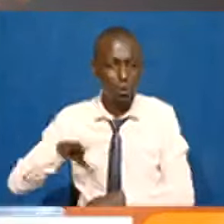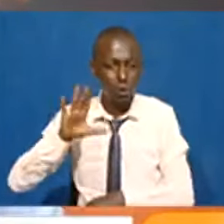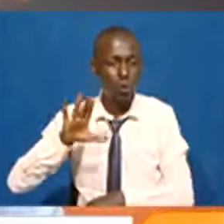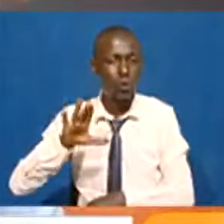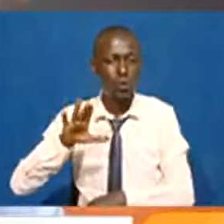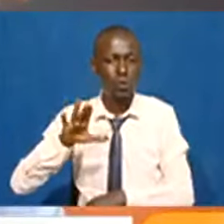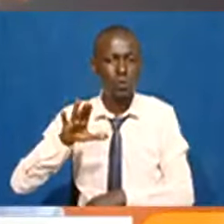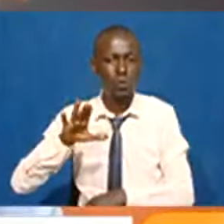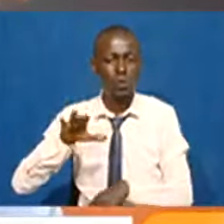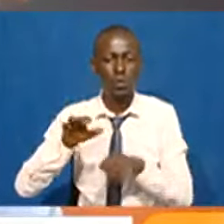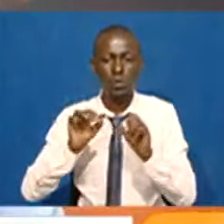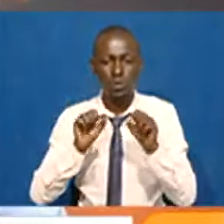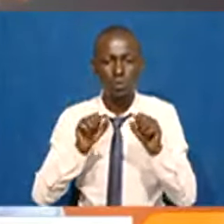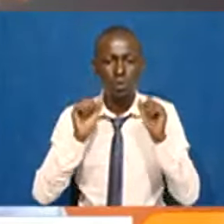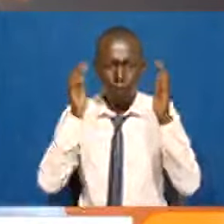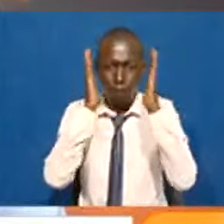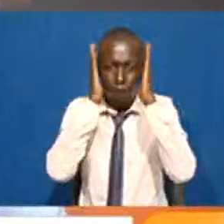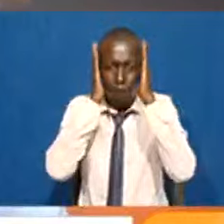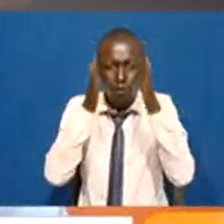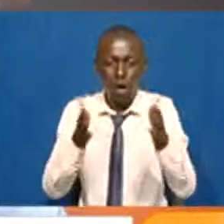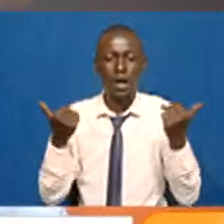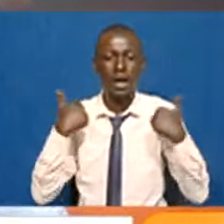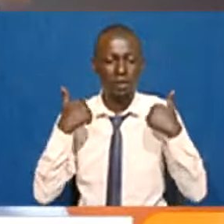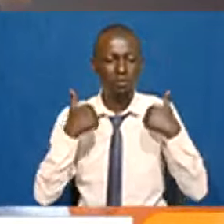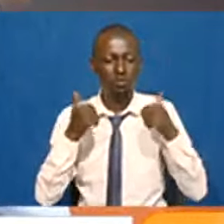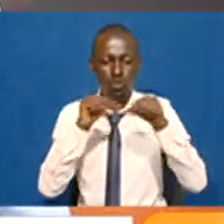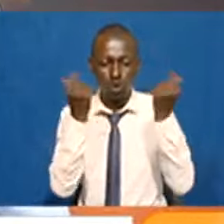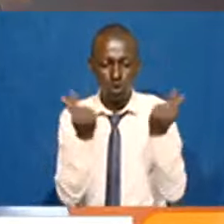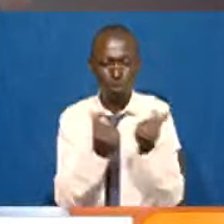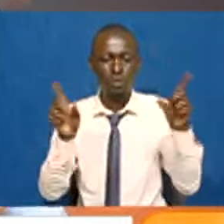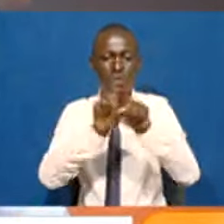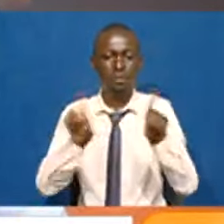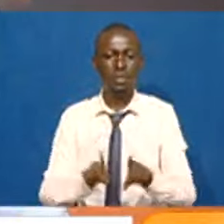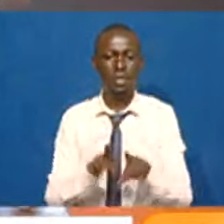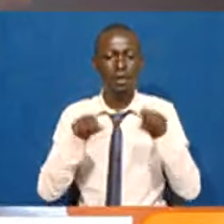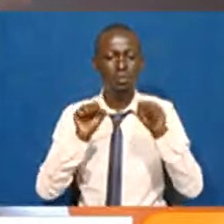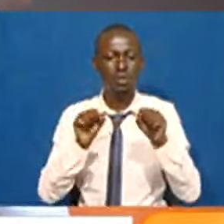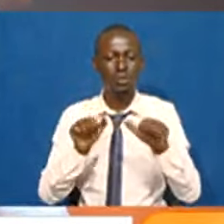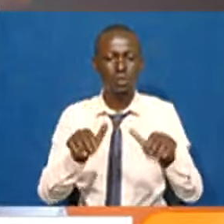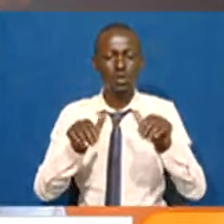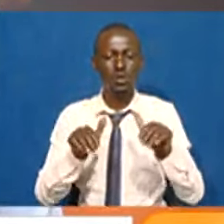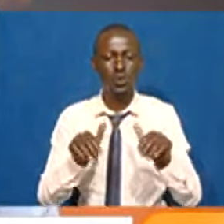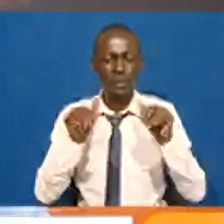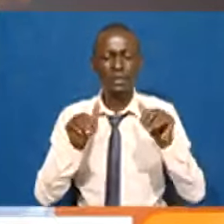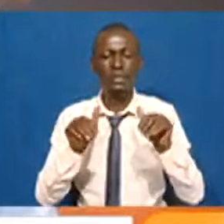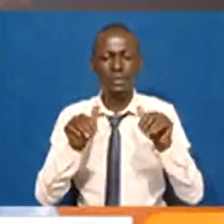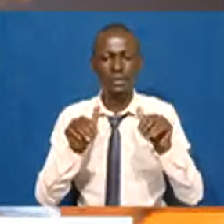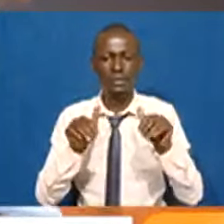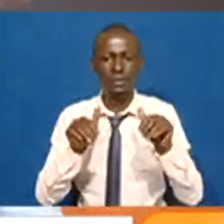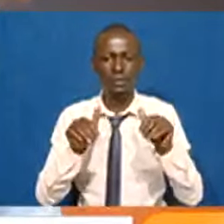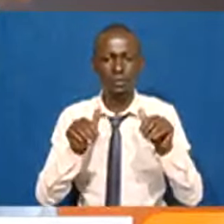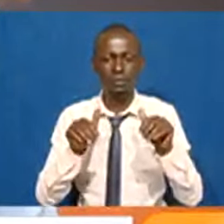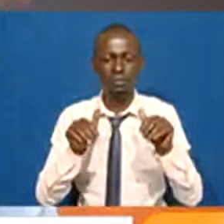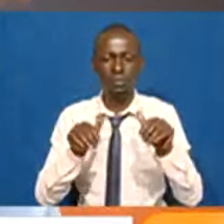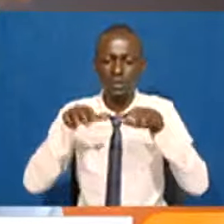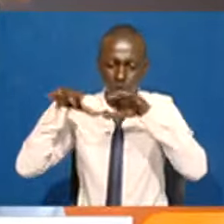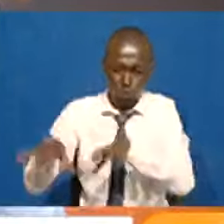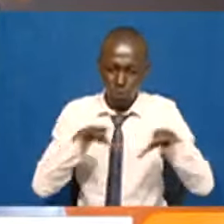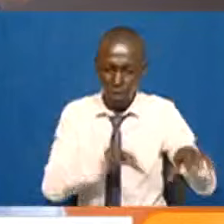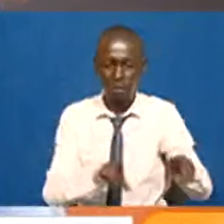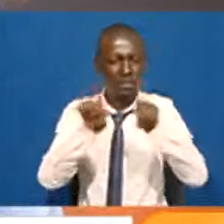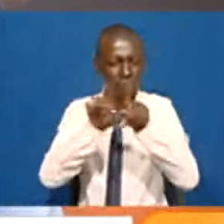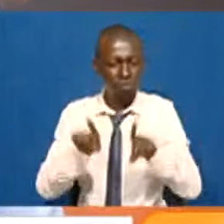committed to this group. And I was like, are they also waiting to suffer the fate that I suffered?